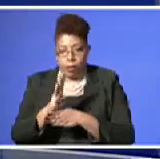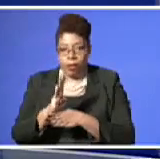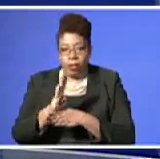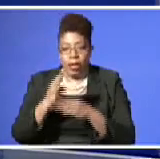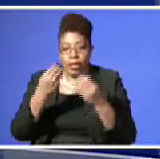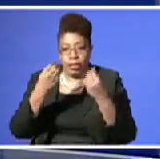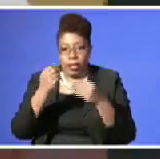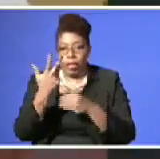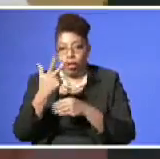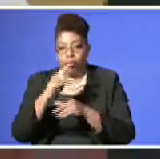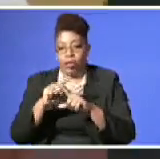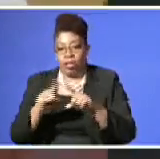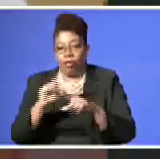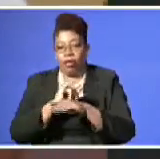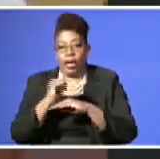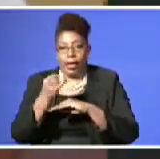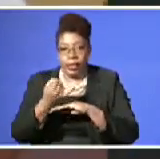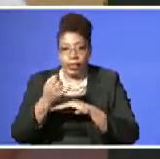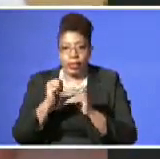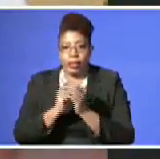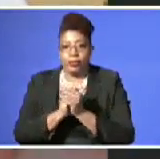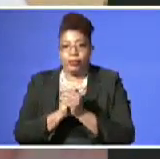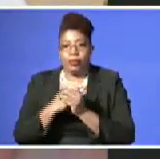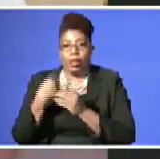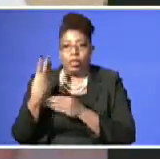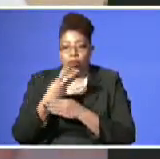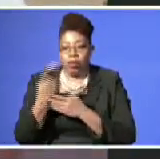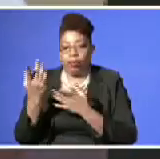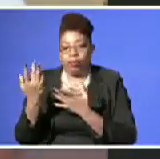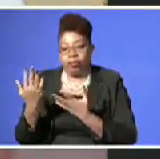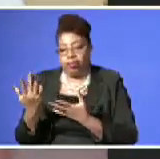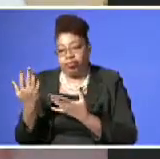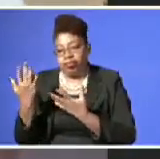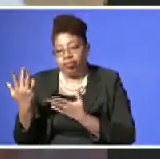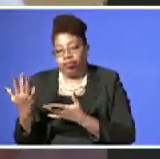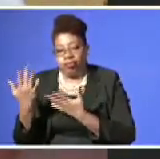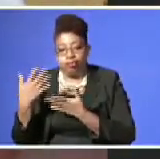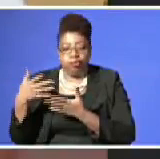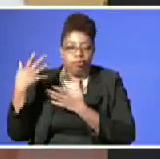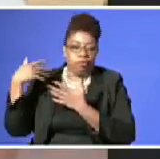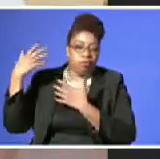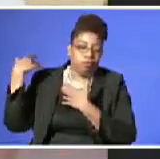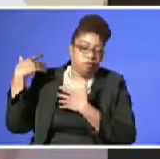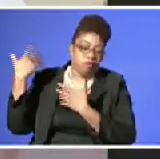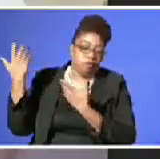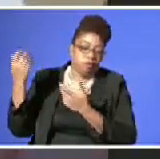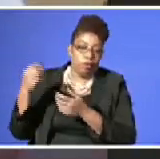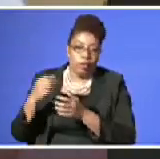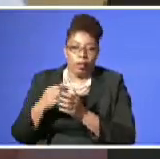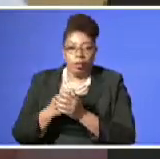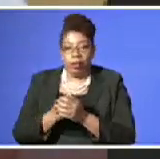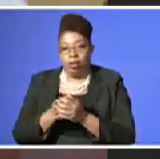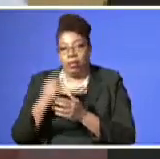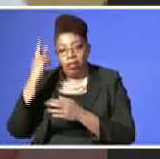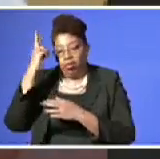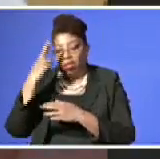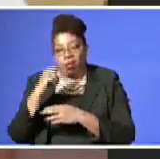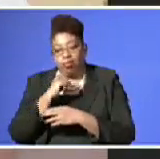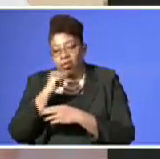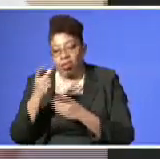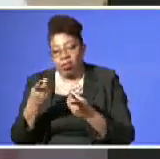islands. We often procrastinate on it so long and we put stuff off and we make excuses.